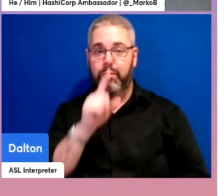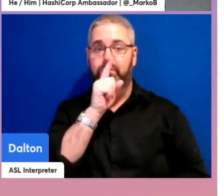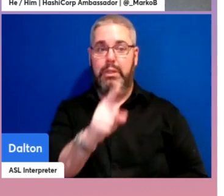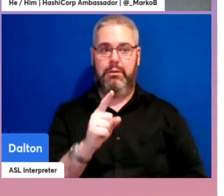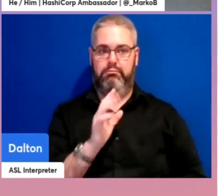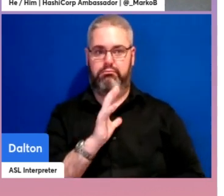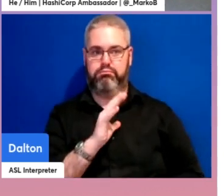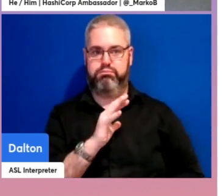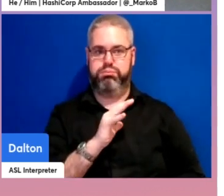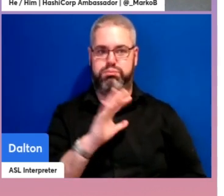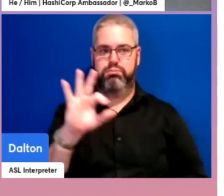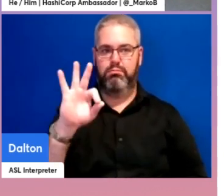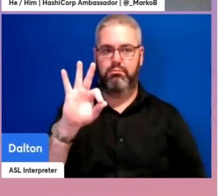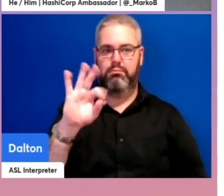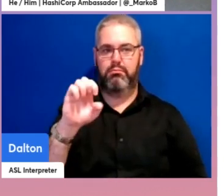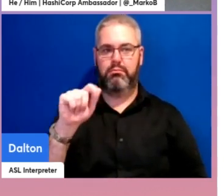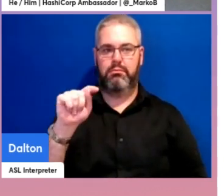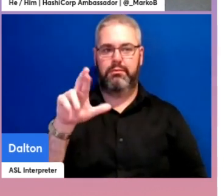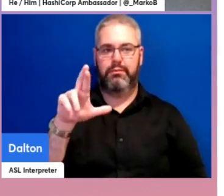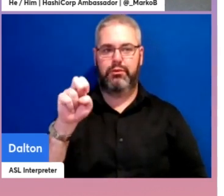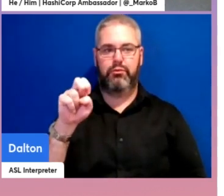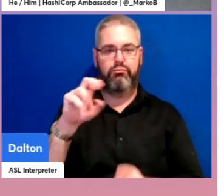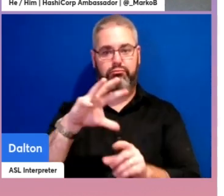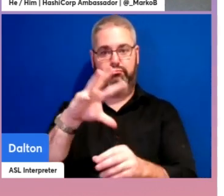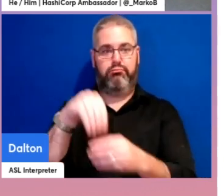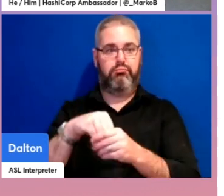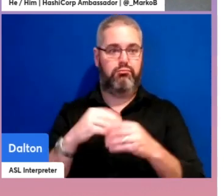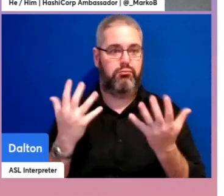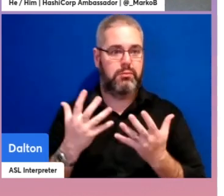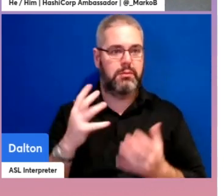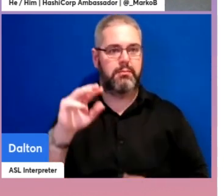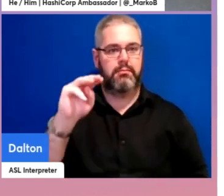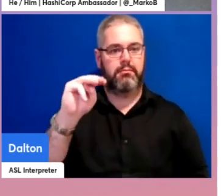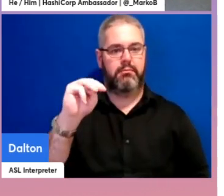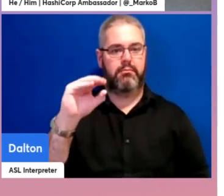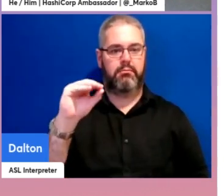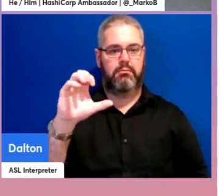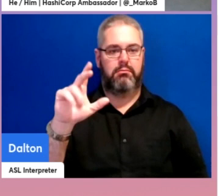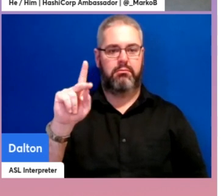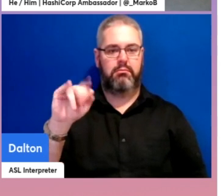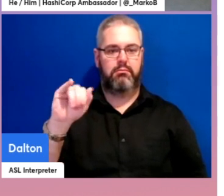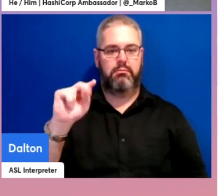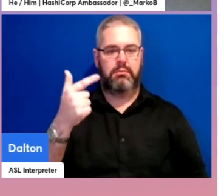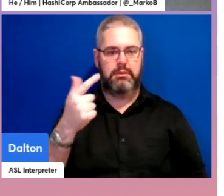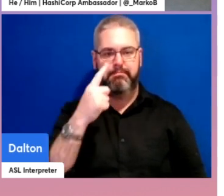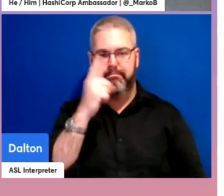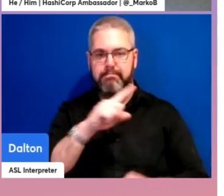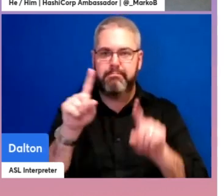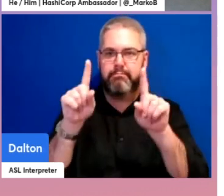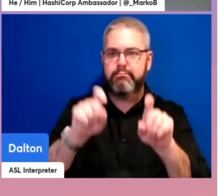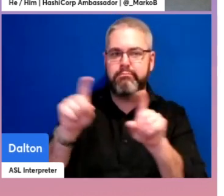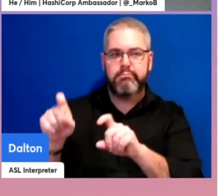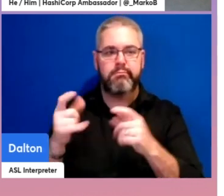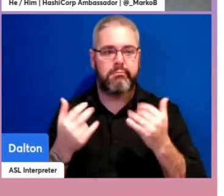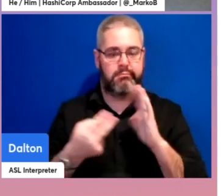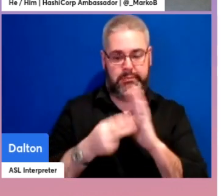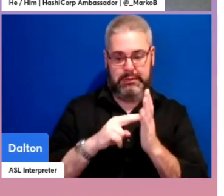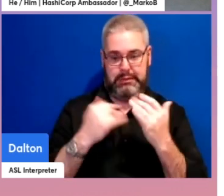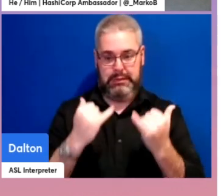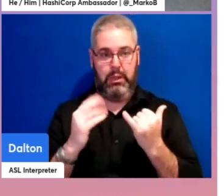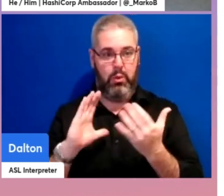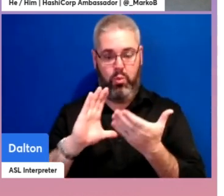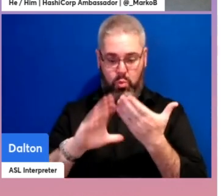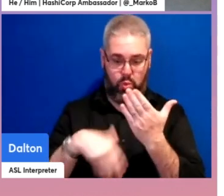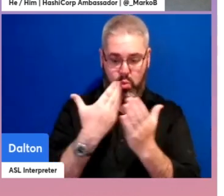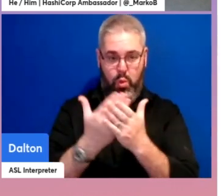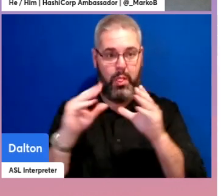features around mocking, which I think are quite useful things to have. So, for example, what you can actually mock now is the whole